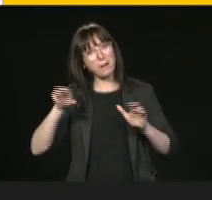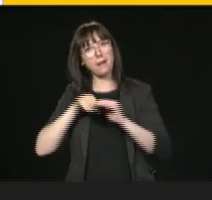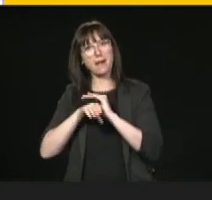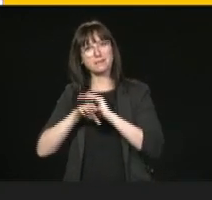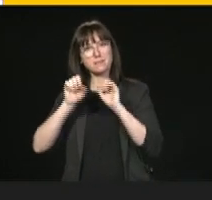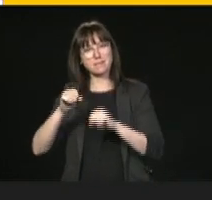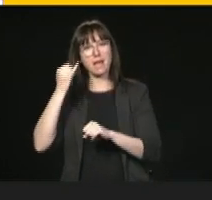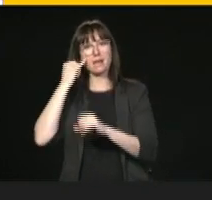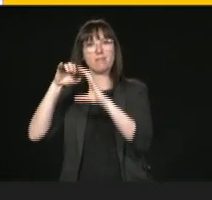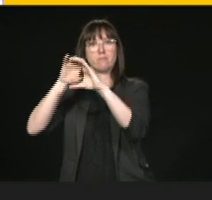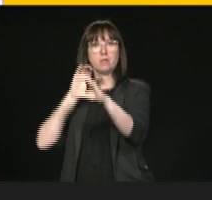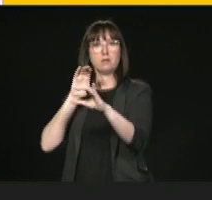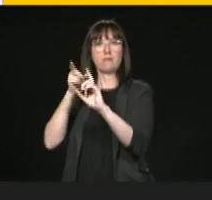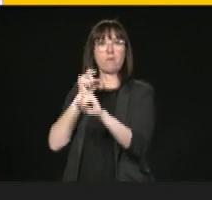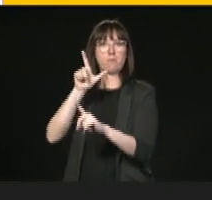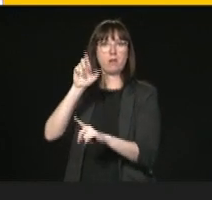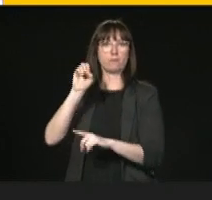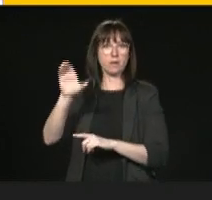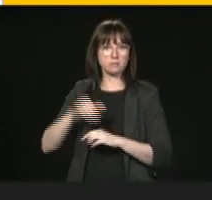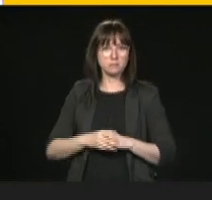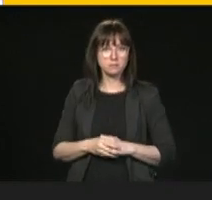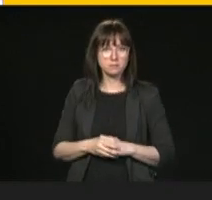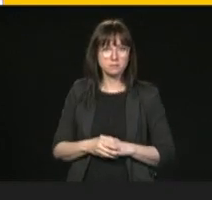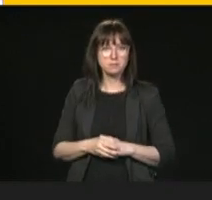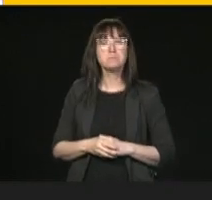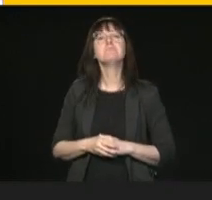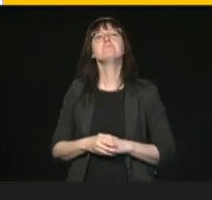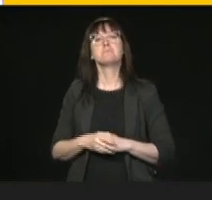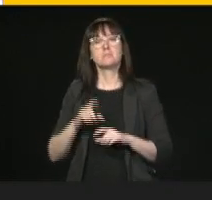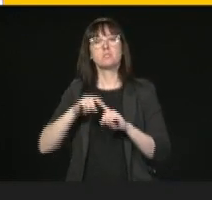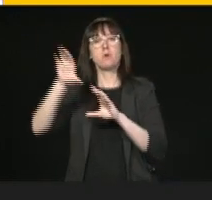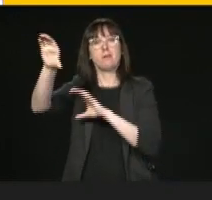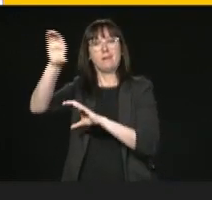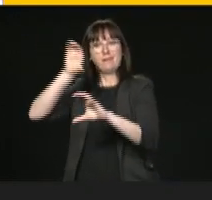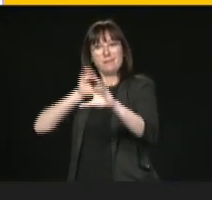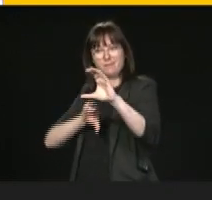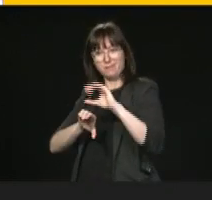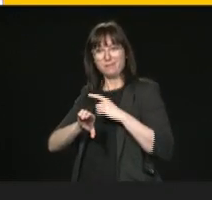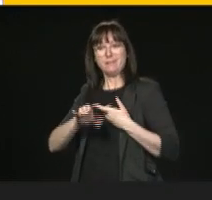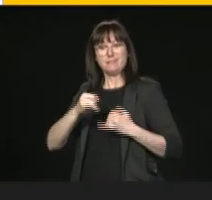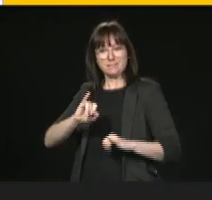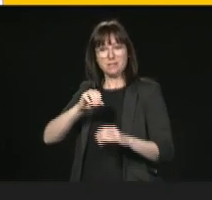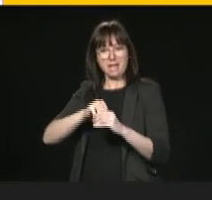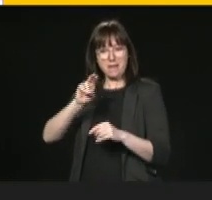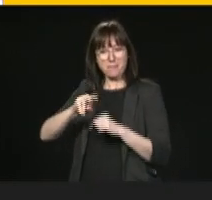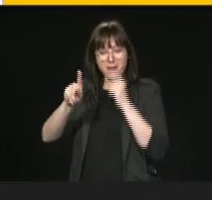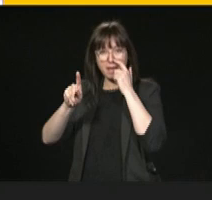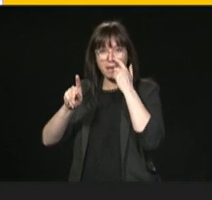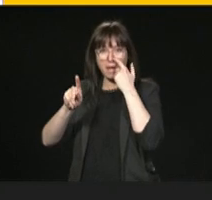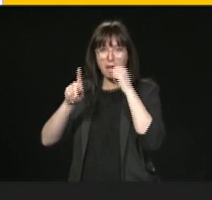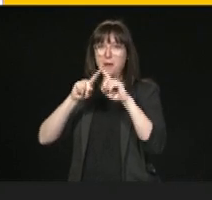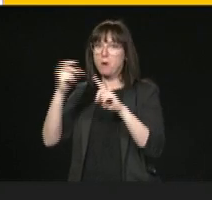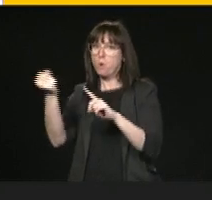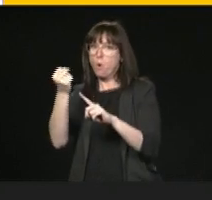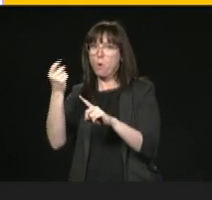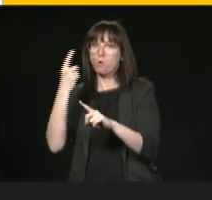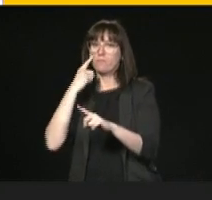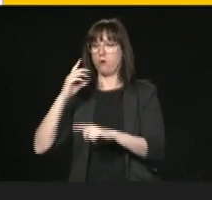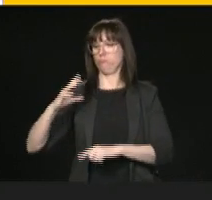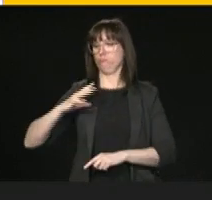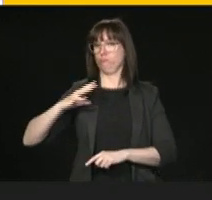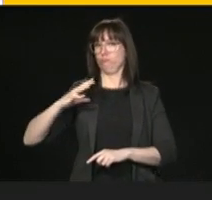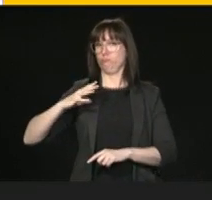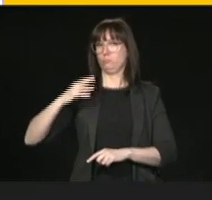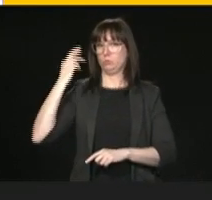it's going back into the system, but it's being held for precautionary reasons, not in order to go out